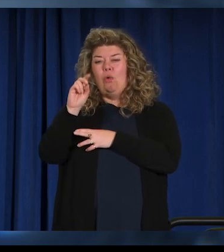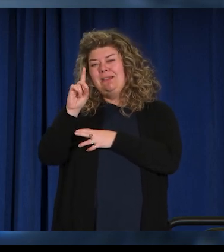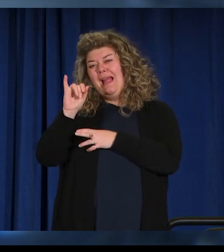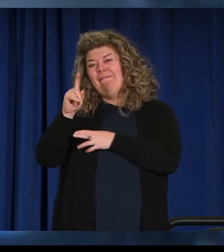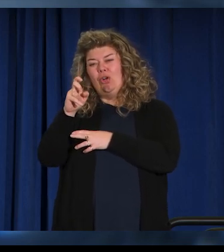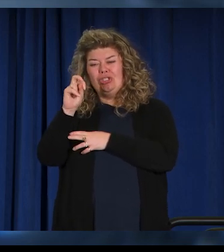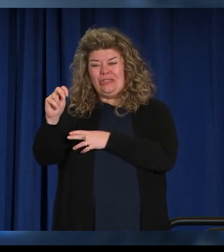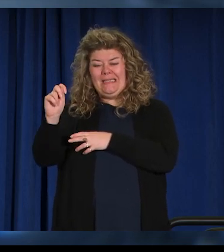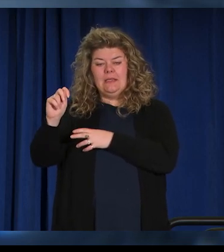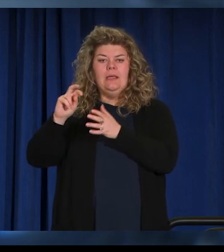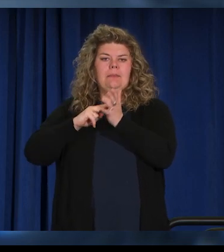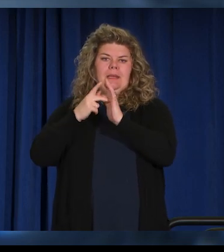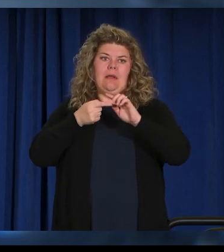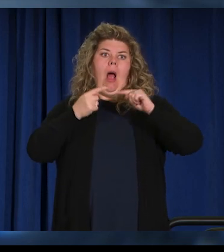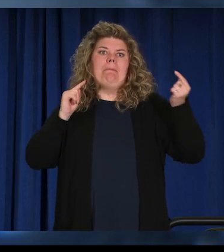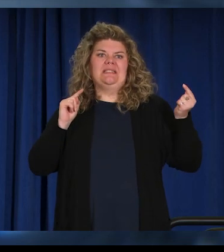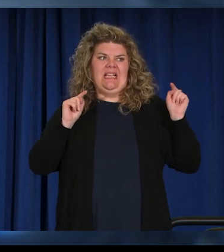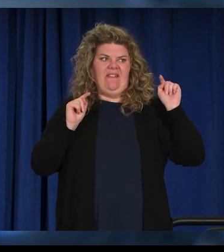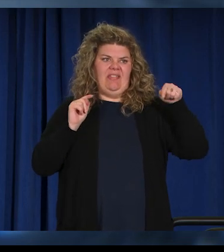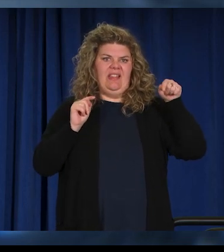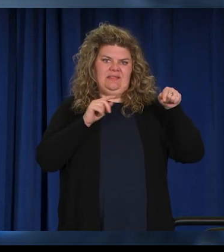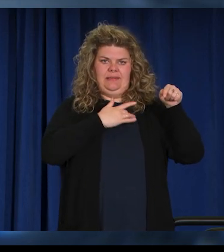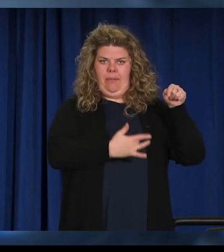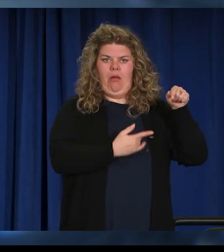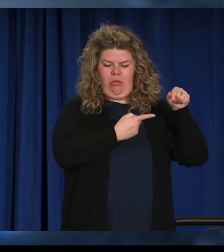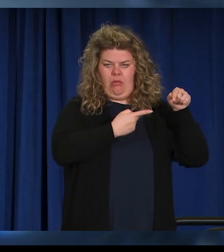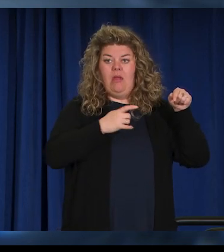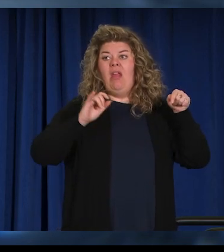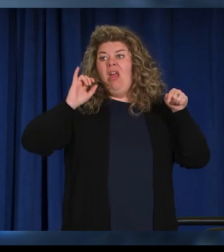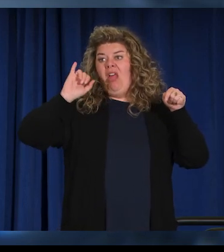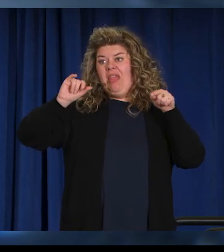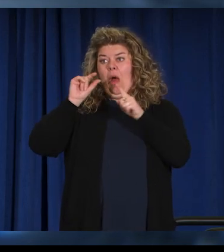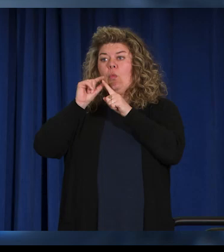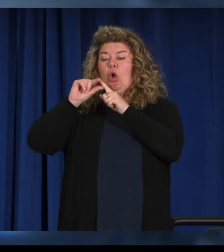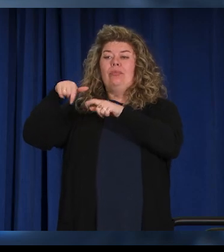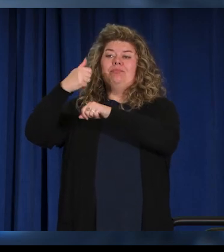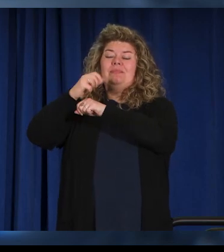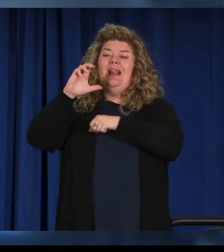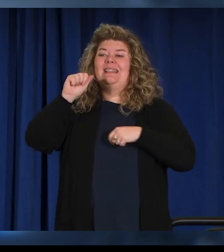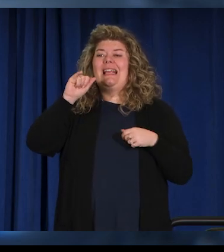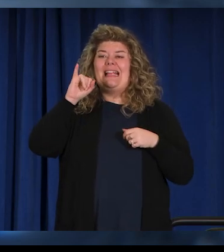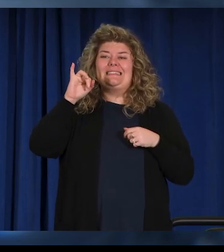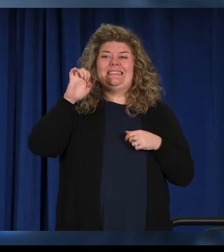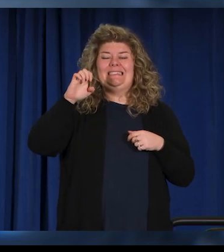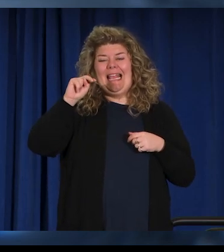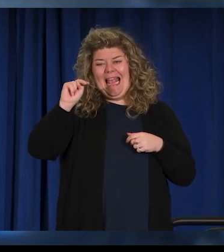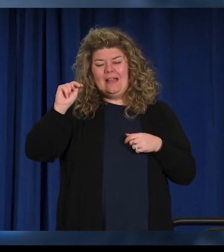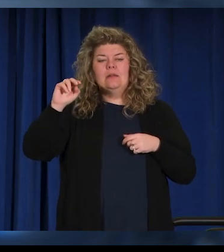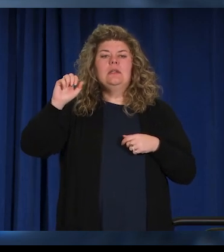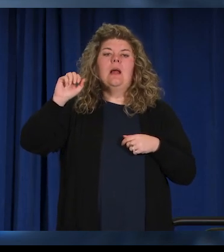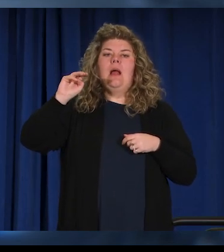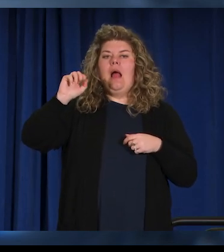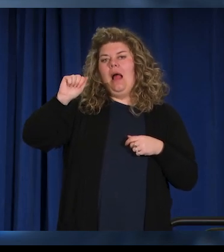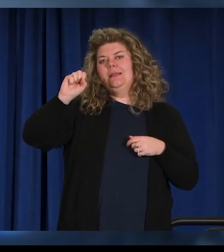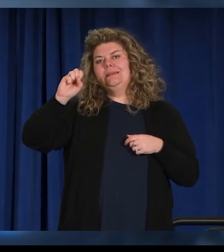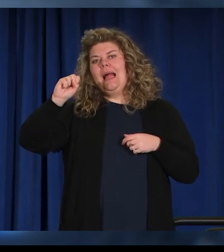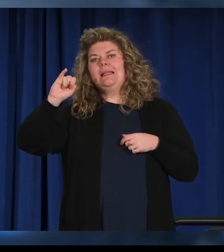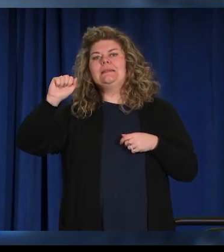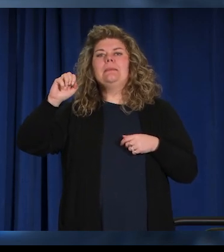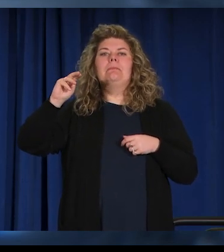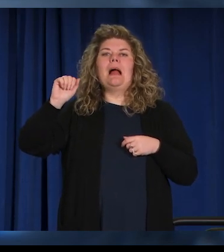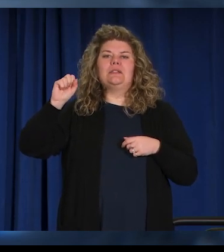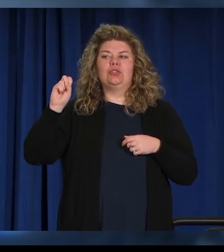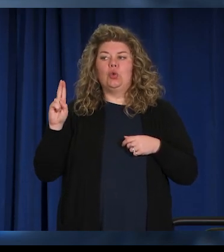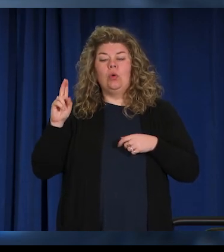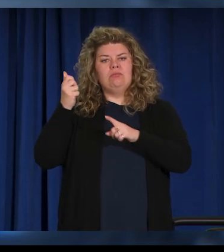of neurotypical, and this term was coined by, Cassiane Asasimasu, who is multiply